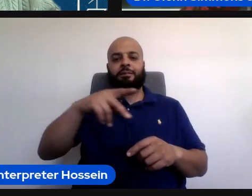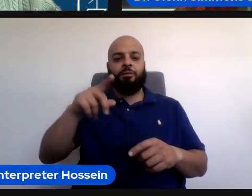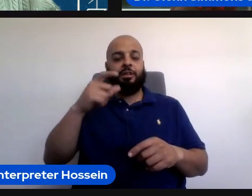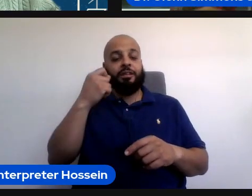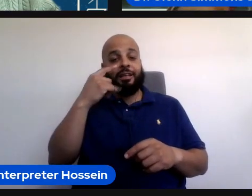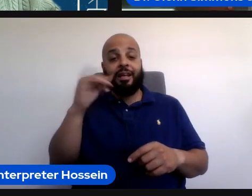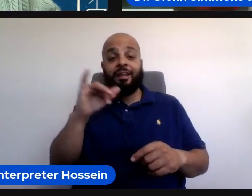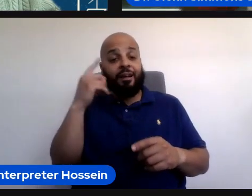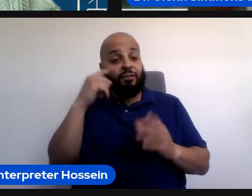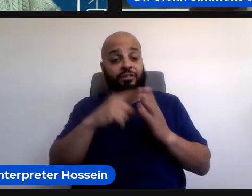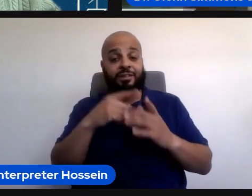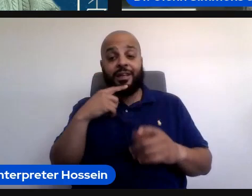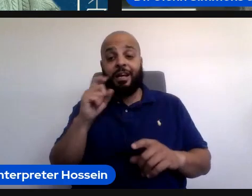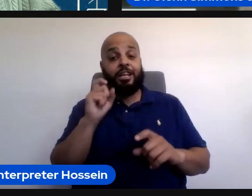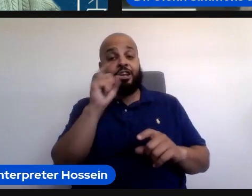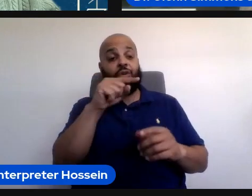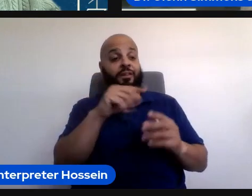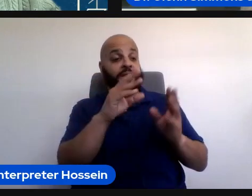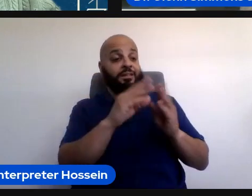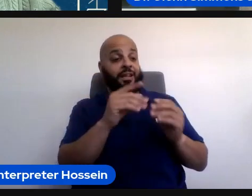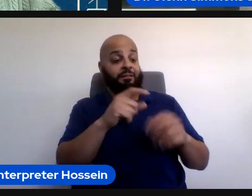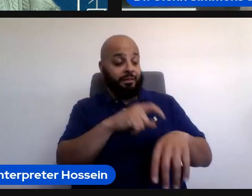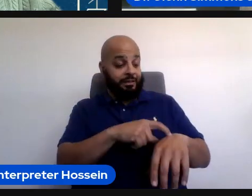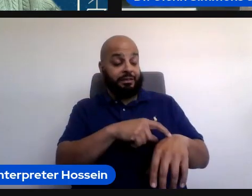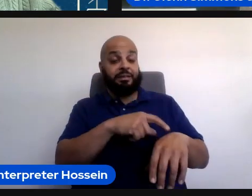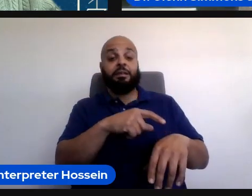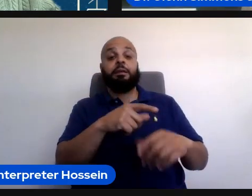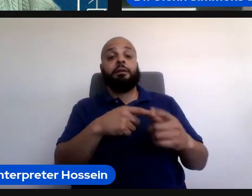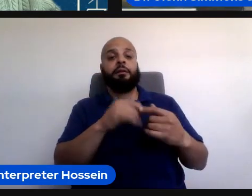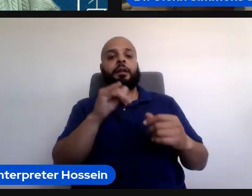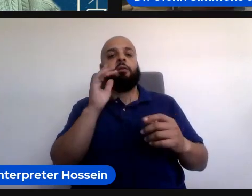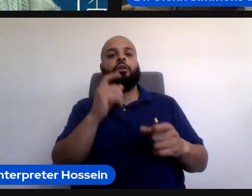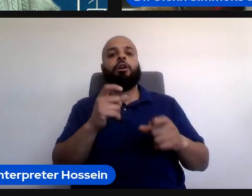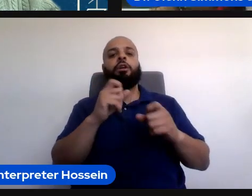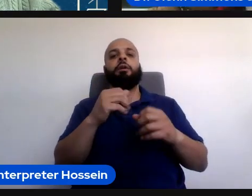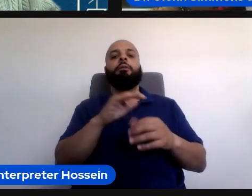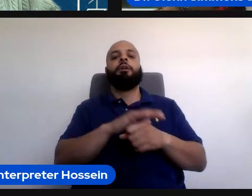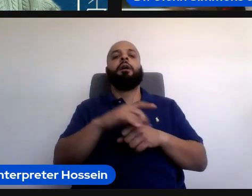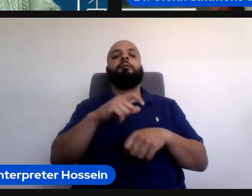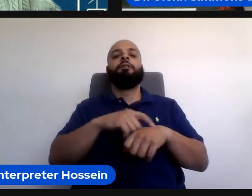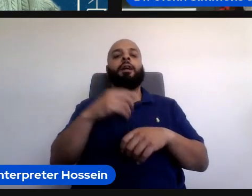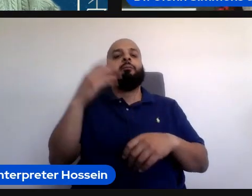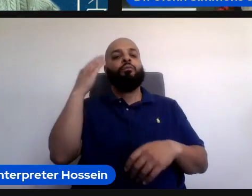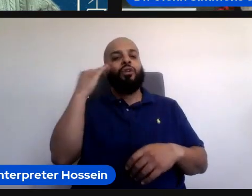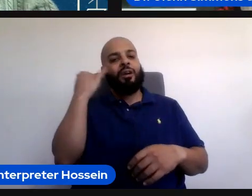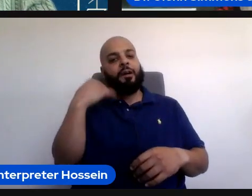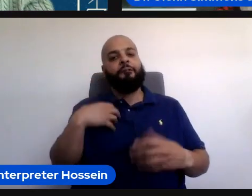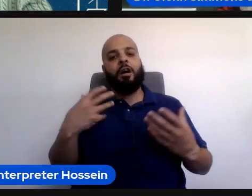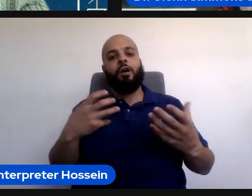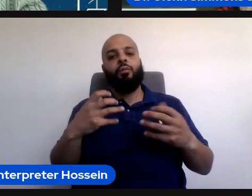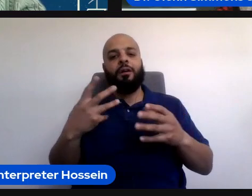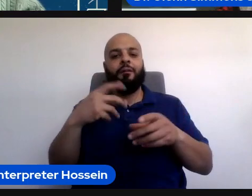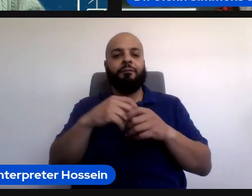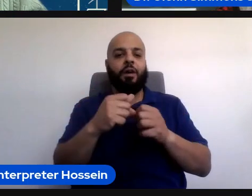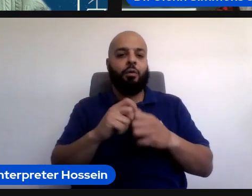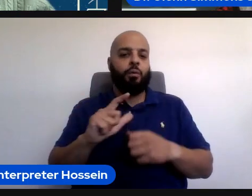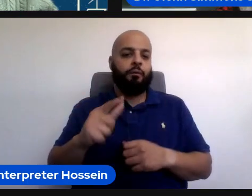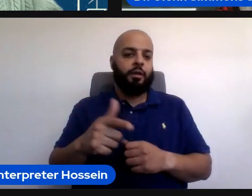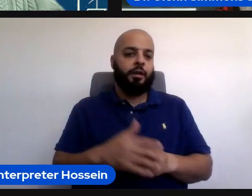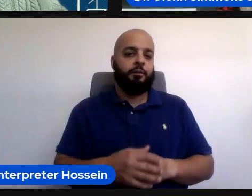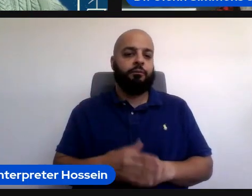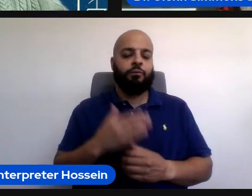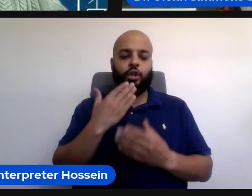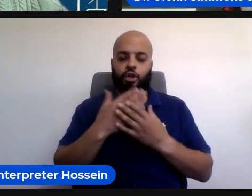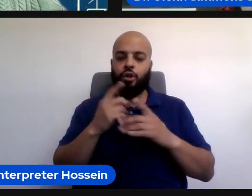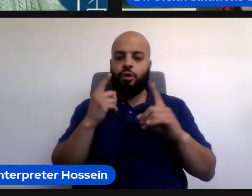this time because it'll give me enough time to figure out if I really want to do this thing later. That's a solid point. I want to